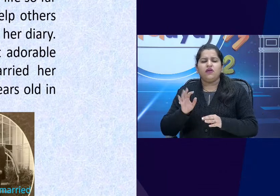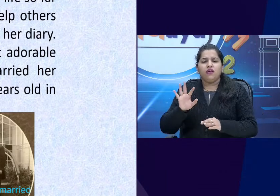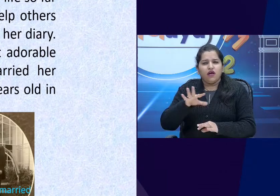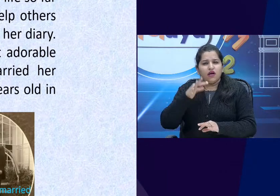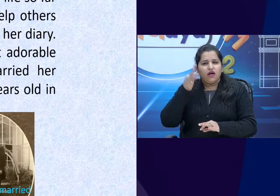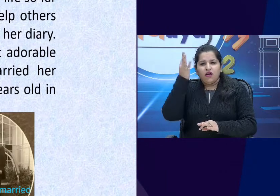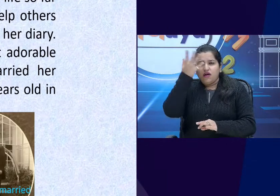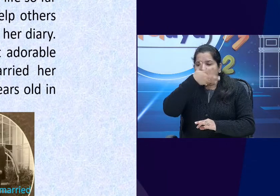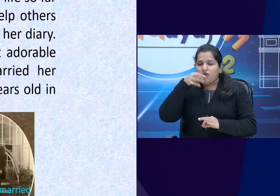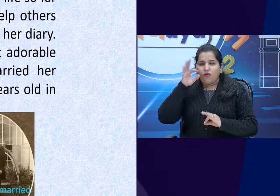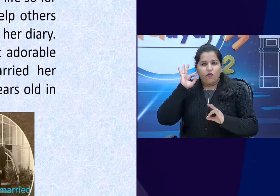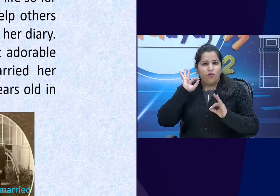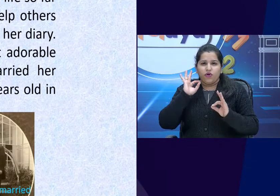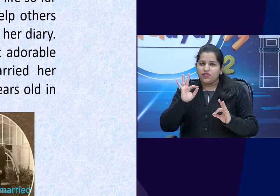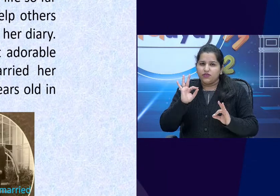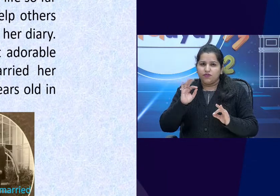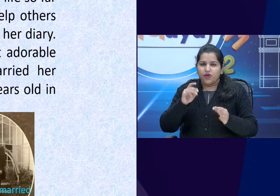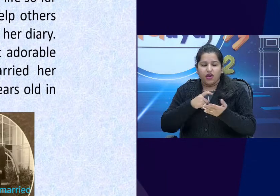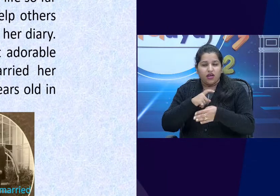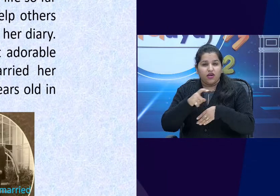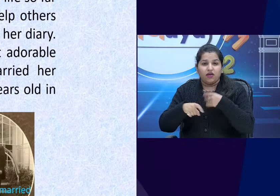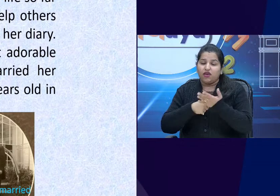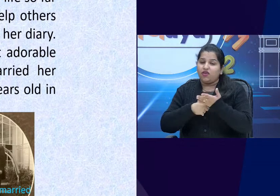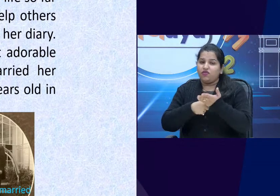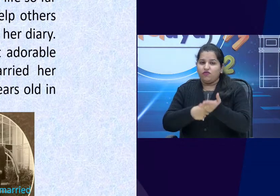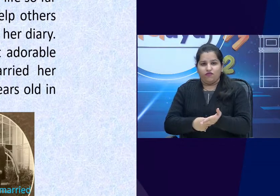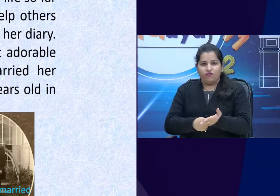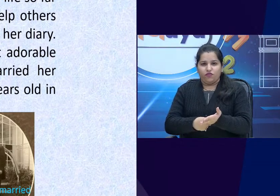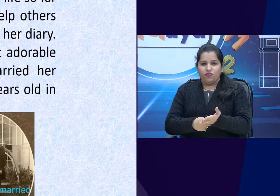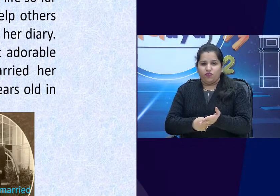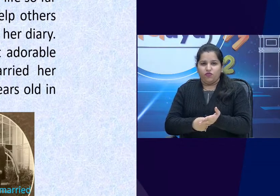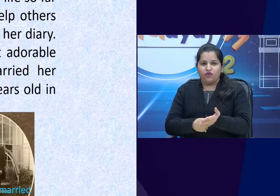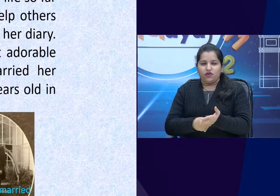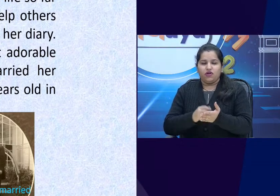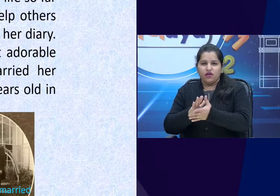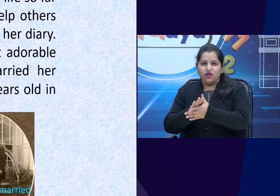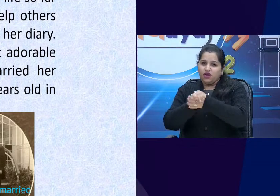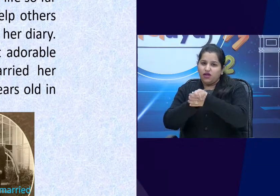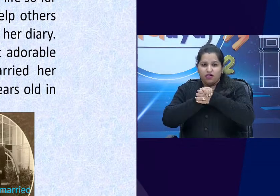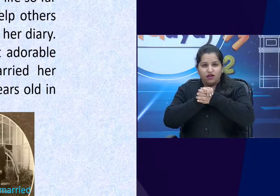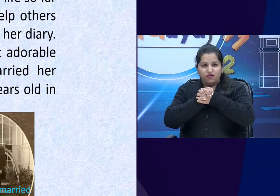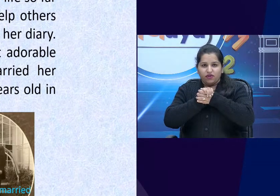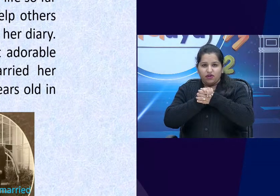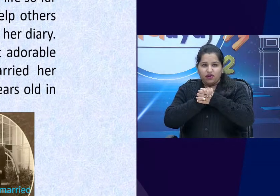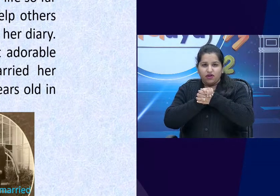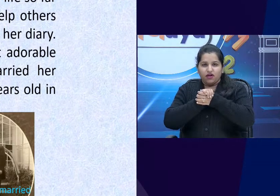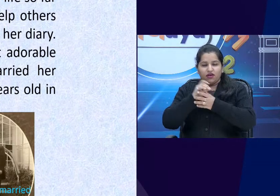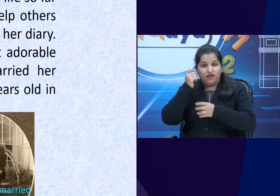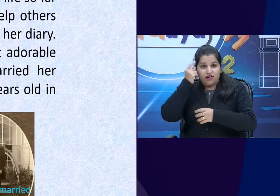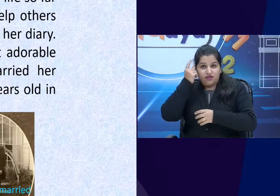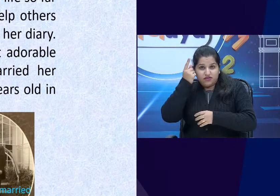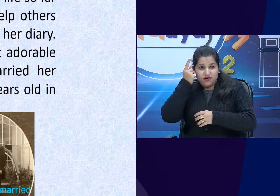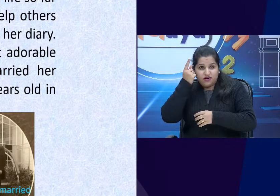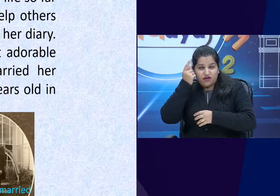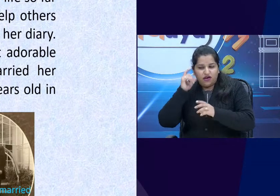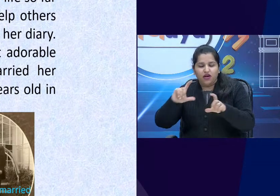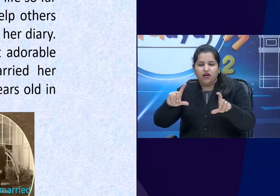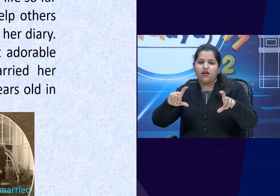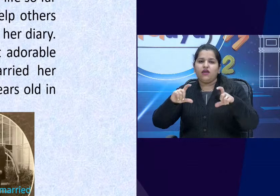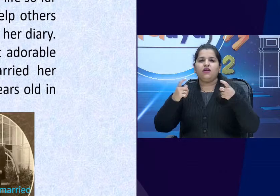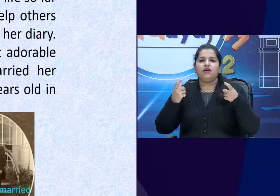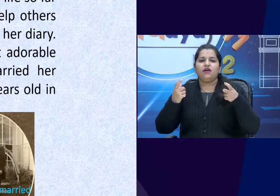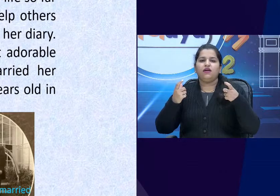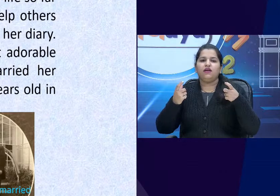Adorable means very respectful and what to say, very loving, understanding, and a very